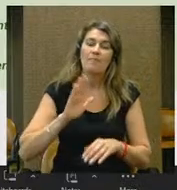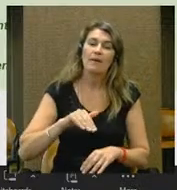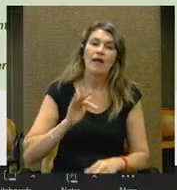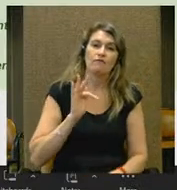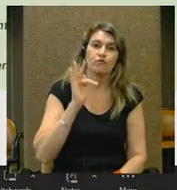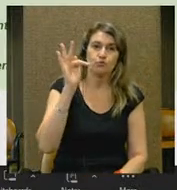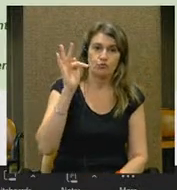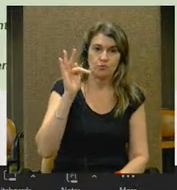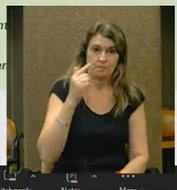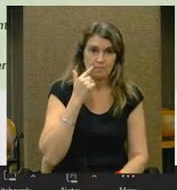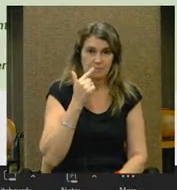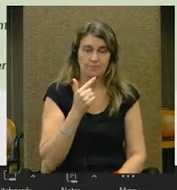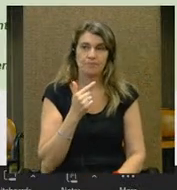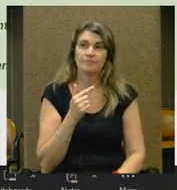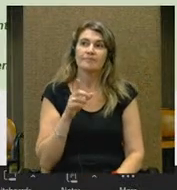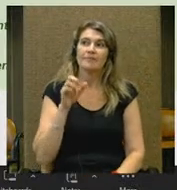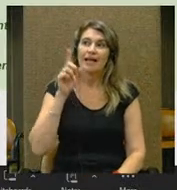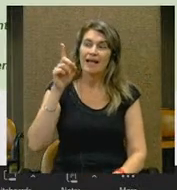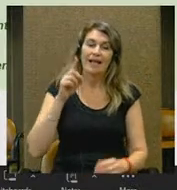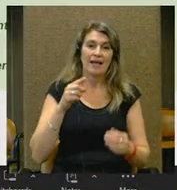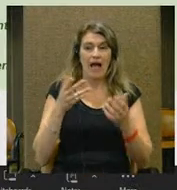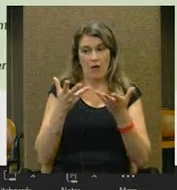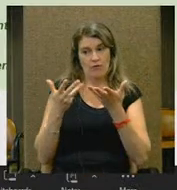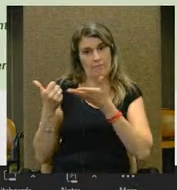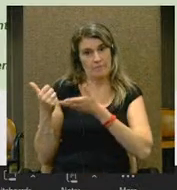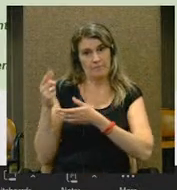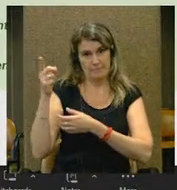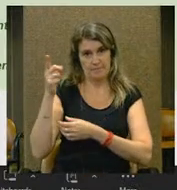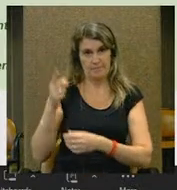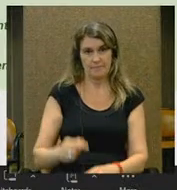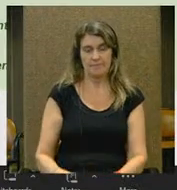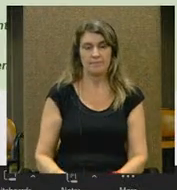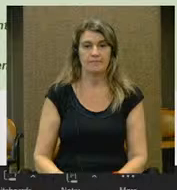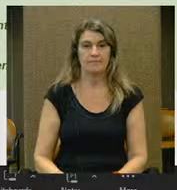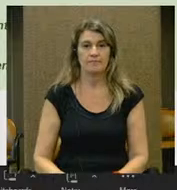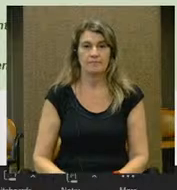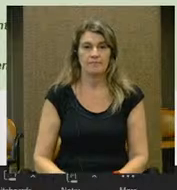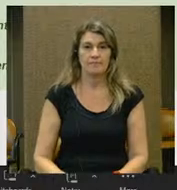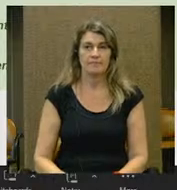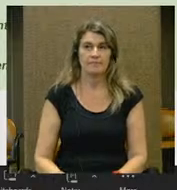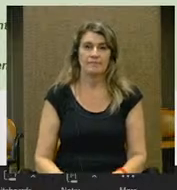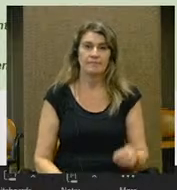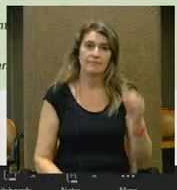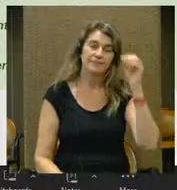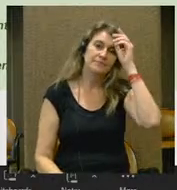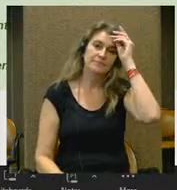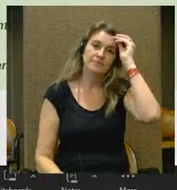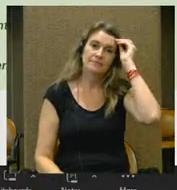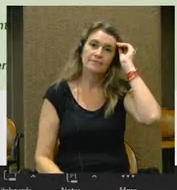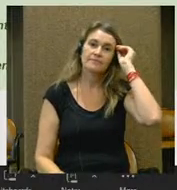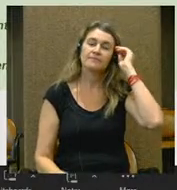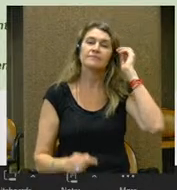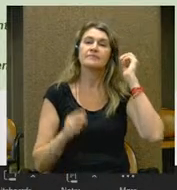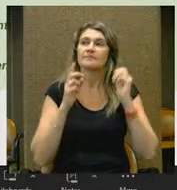for the future. But first, Elle will start with the presentation.